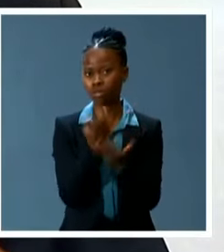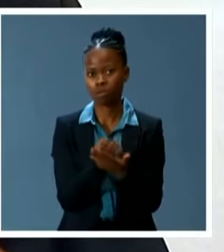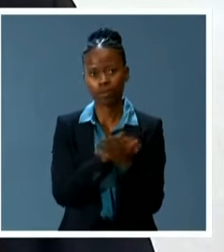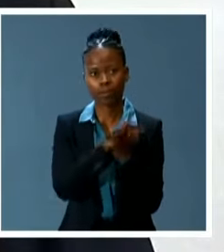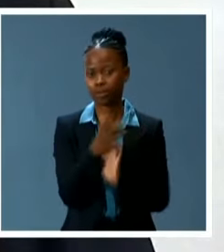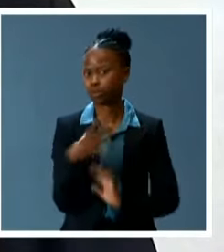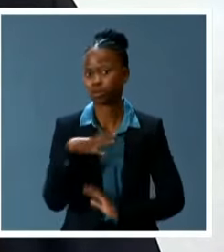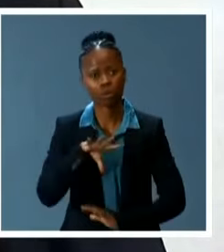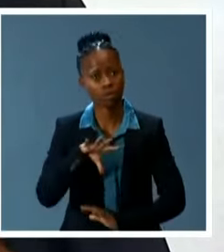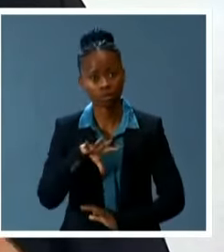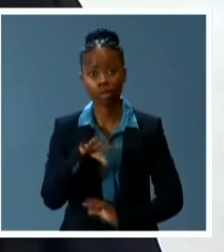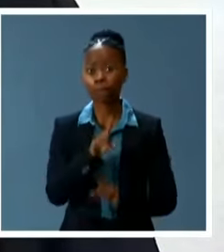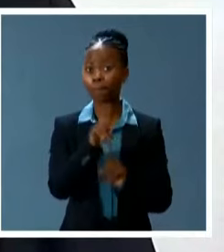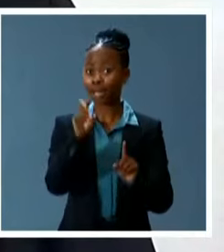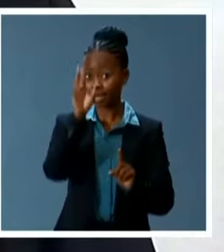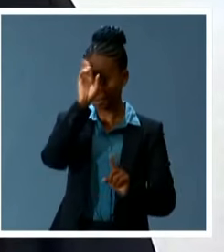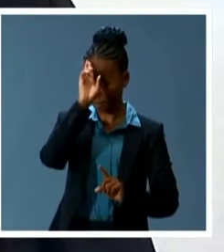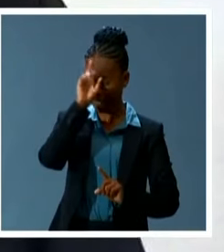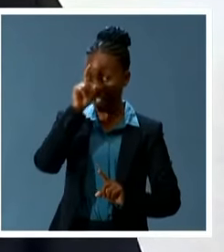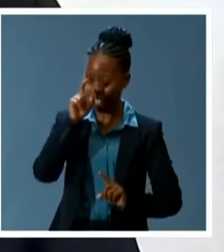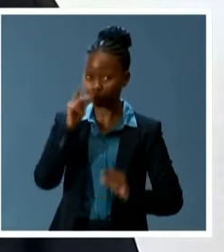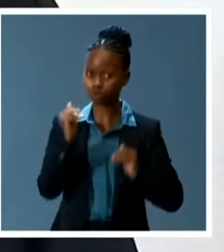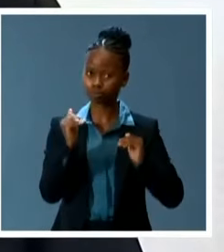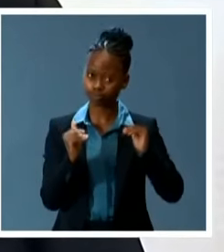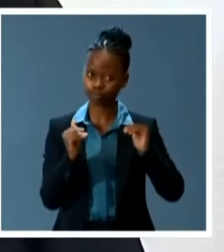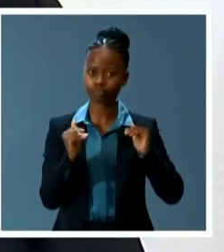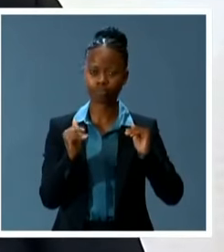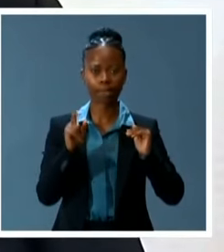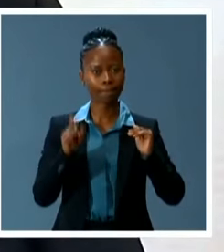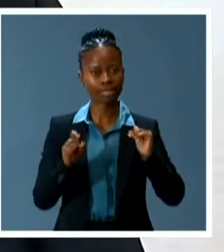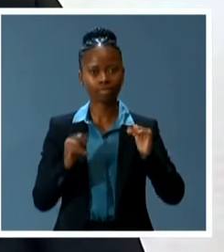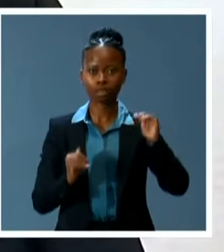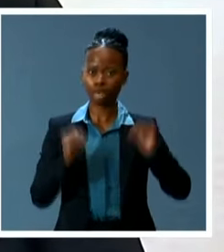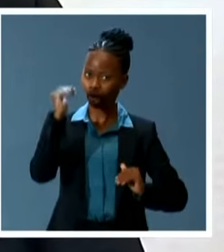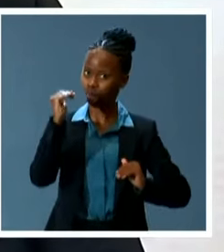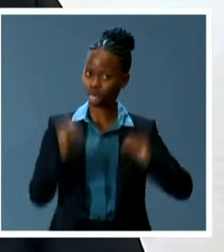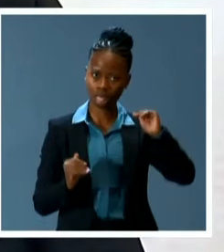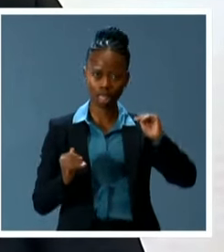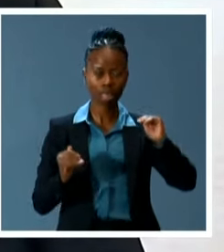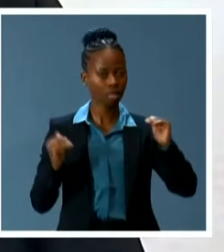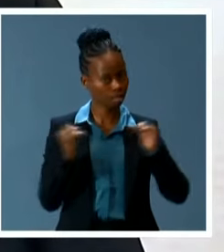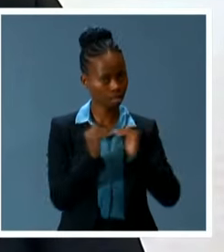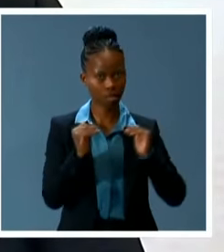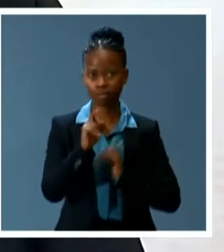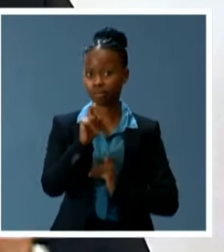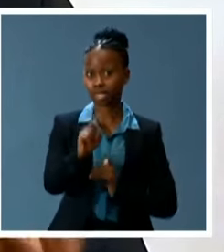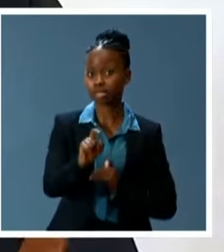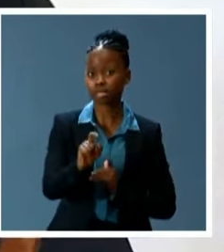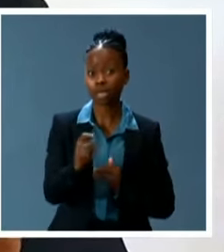matter of justice. The people of those countries, in many circumstances,